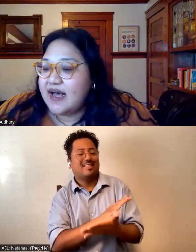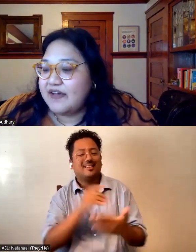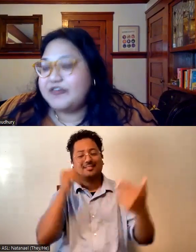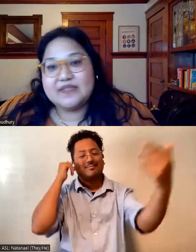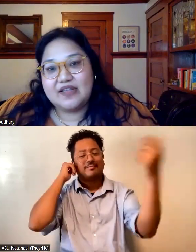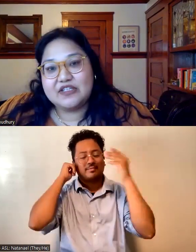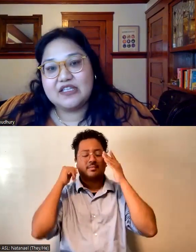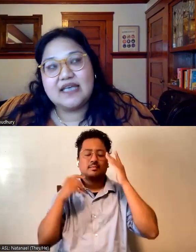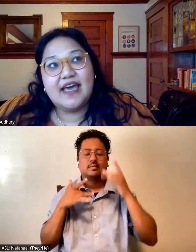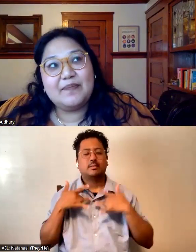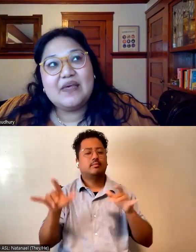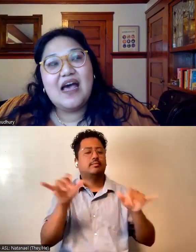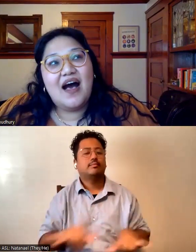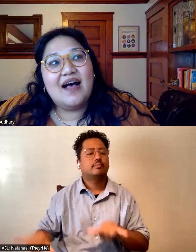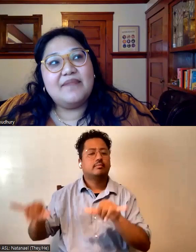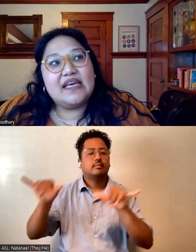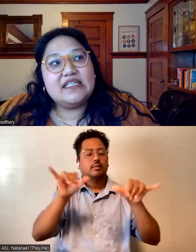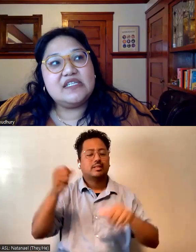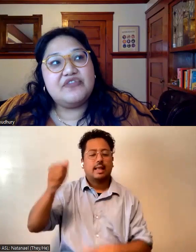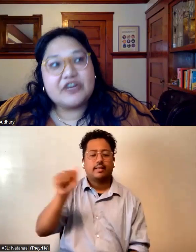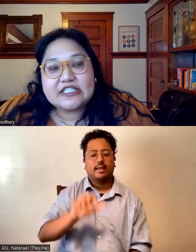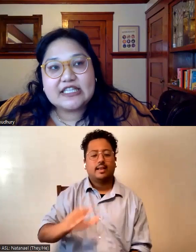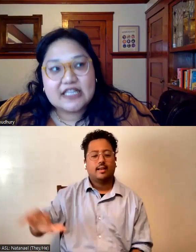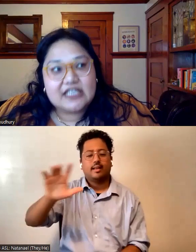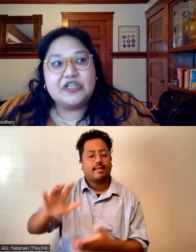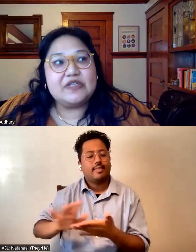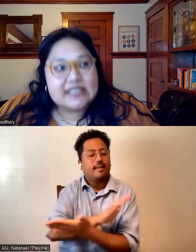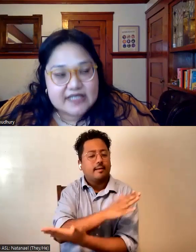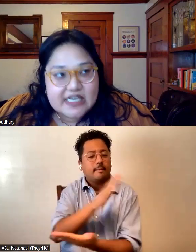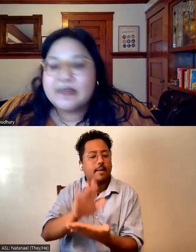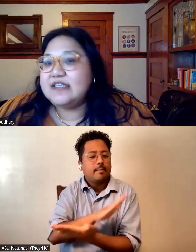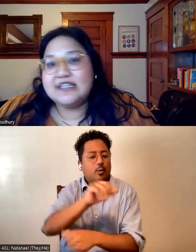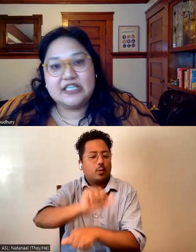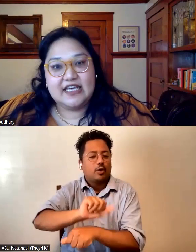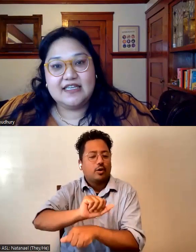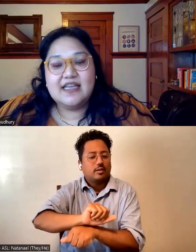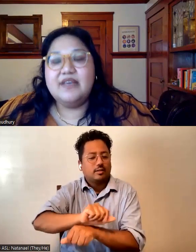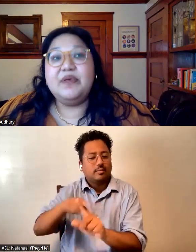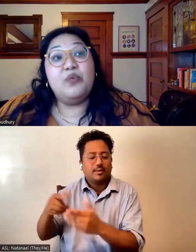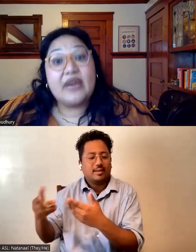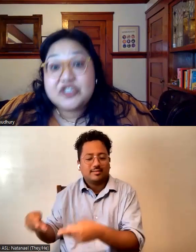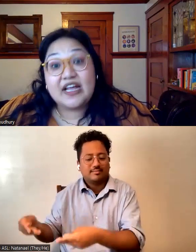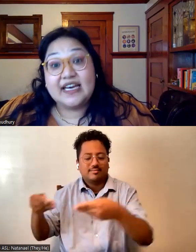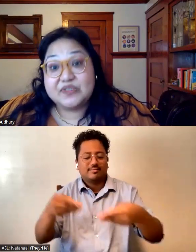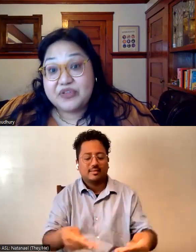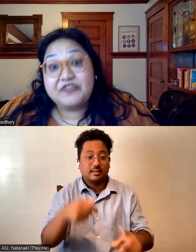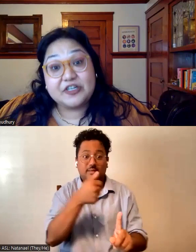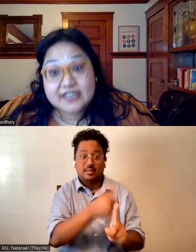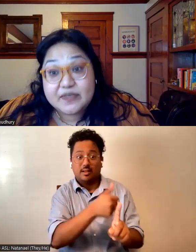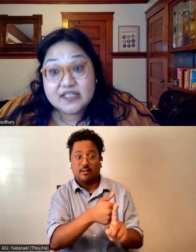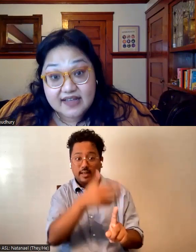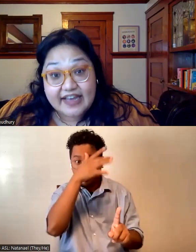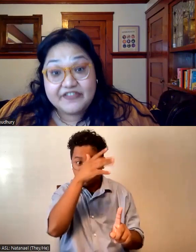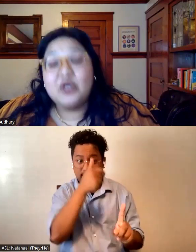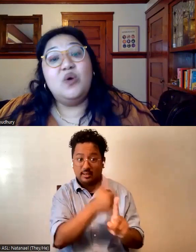immigrants from South Asia at the time. And this skinny Bangladeshi kid being racialized for the first